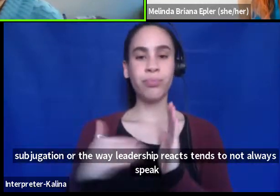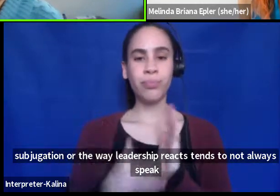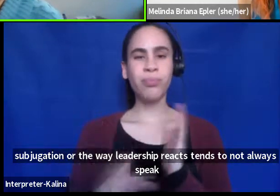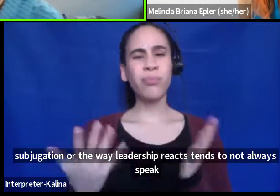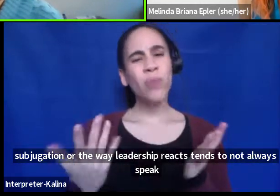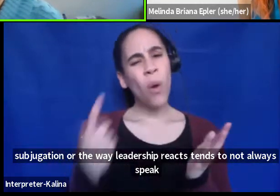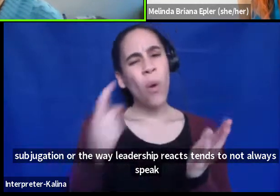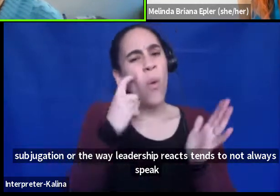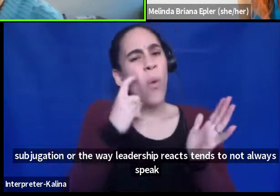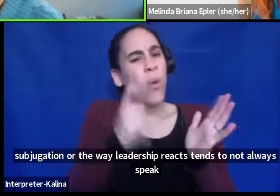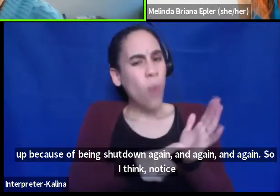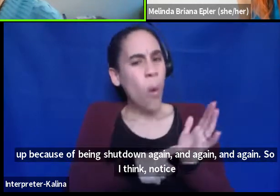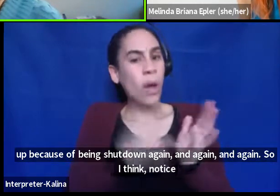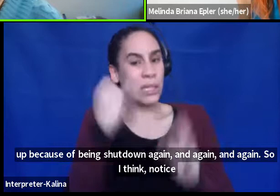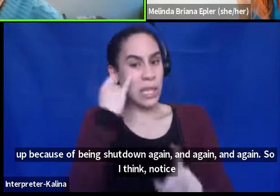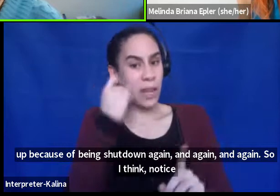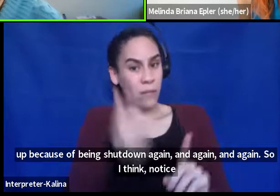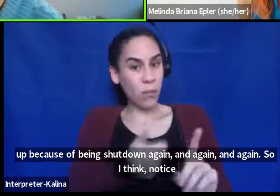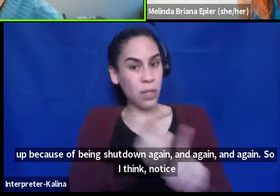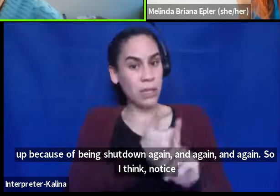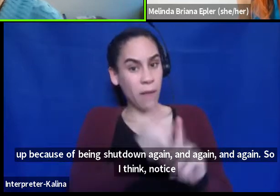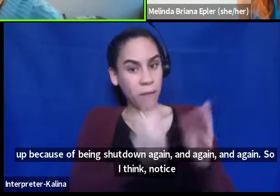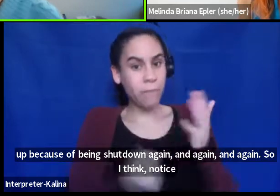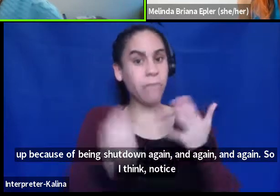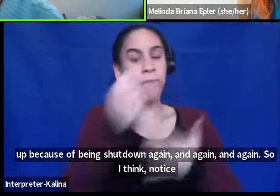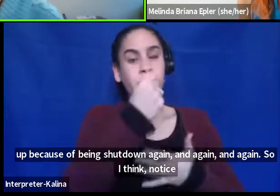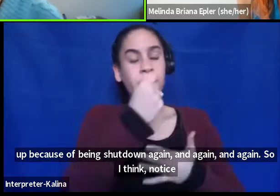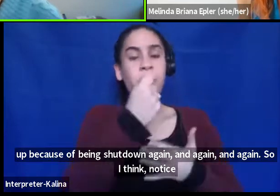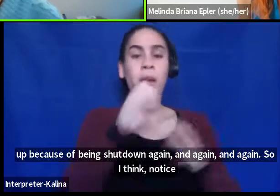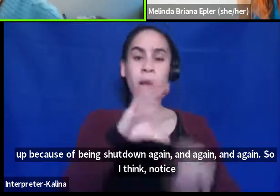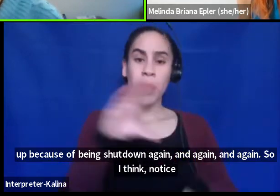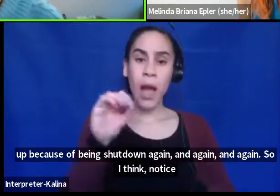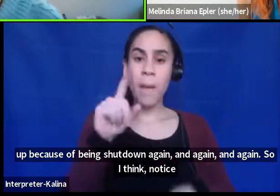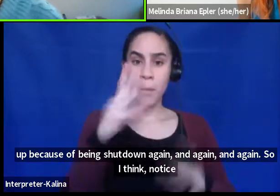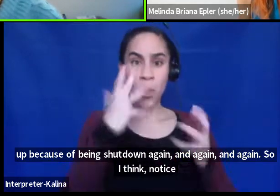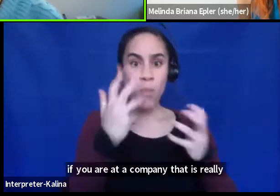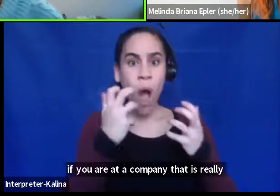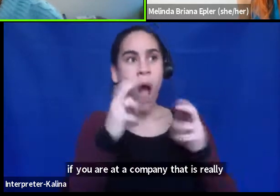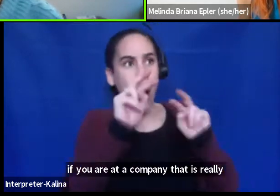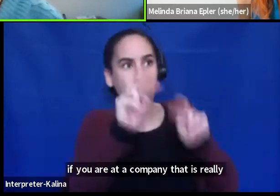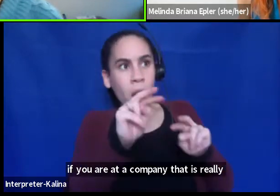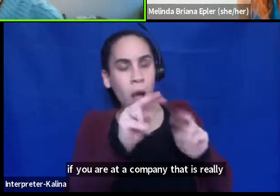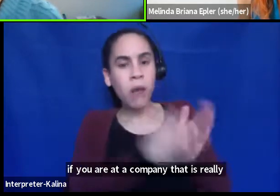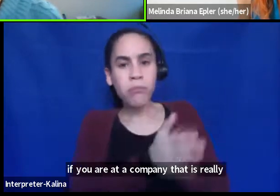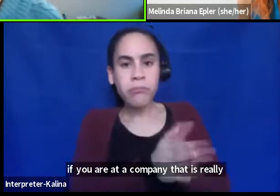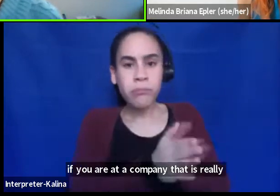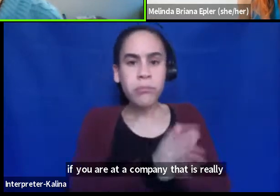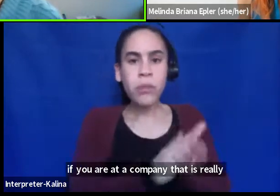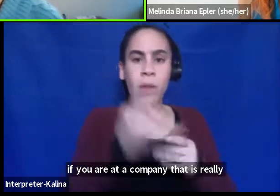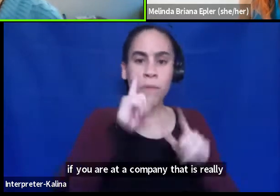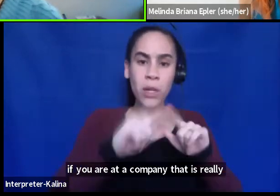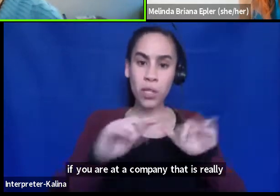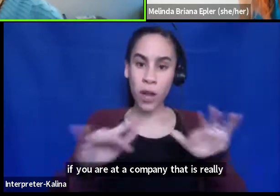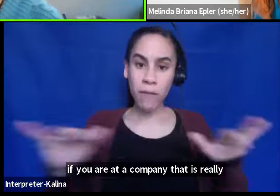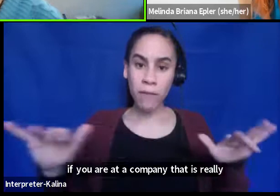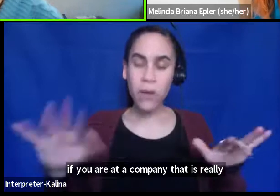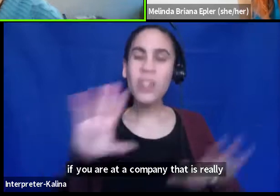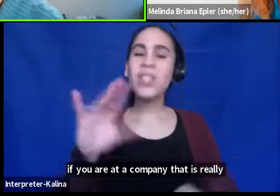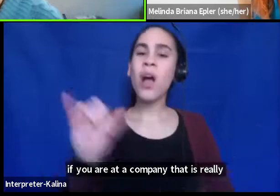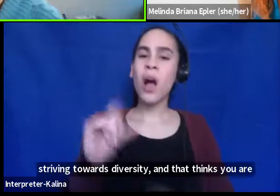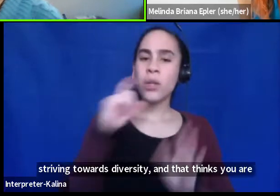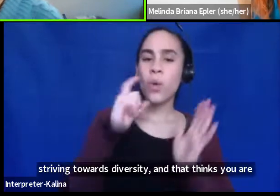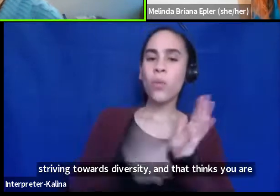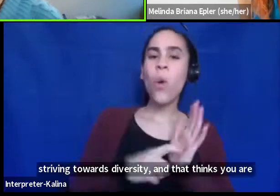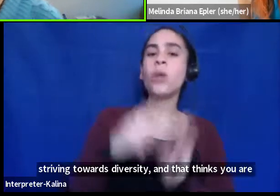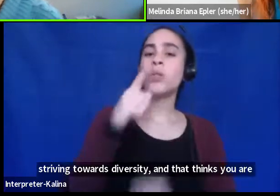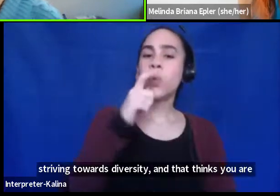a company that is really striving towards diversity, and that thinks you are diverse, also notice who are the voices that are